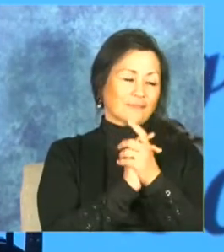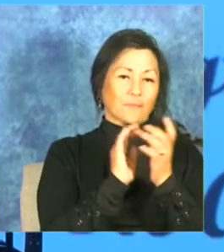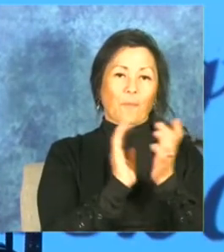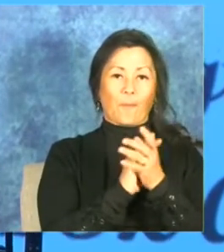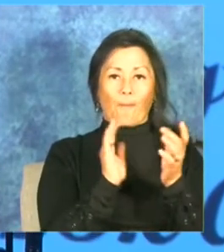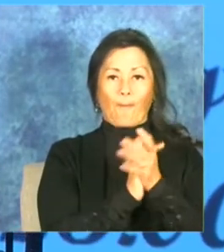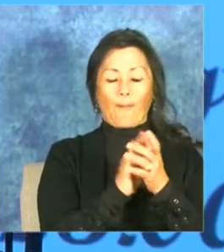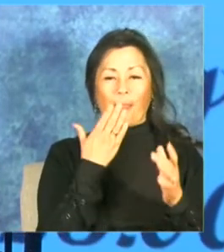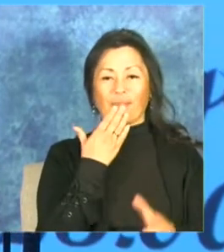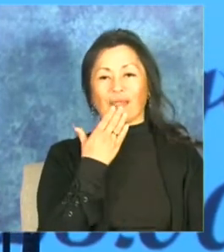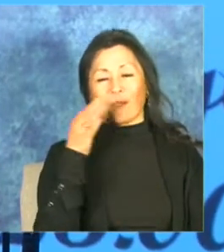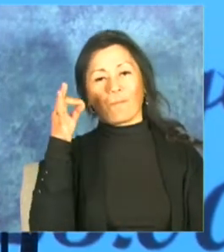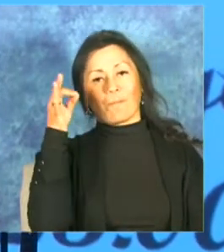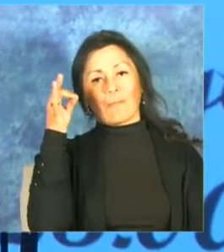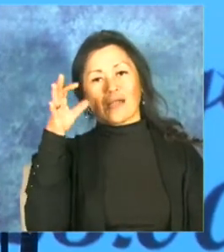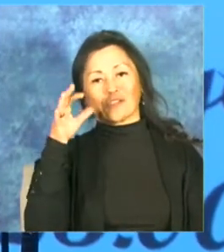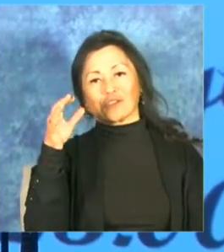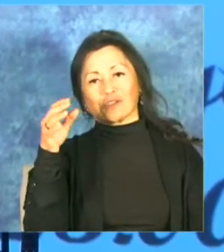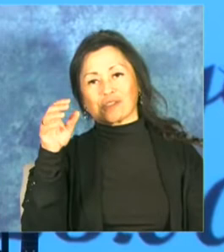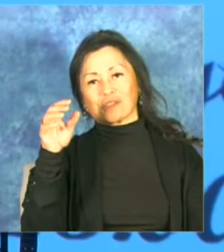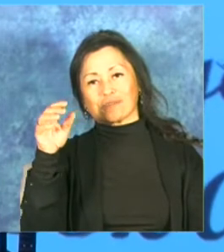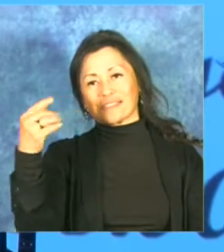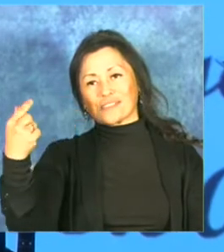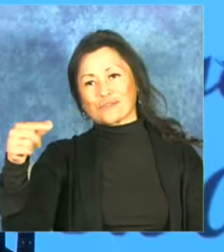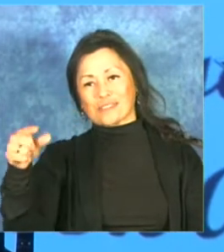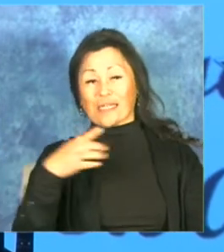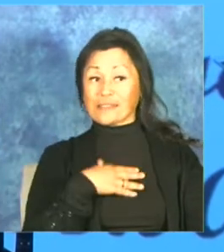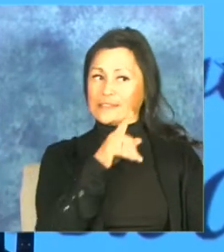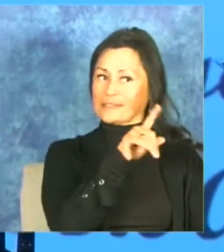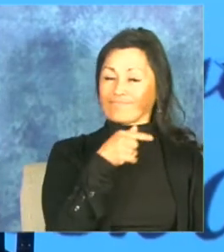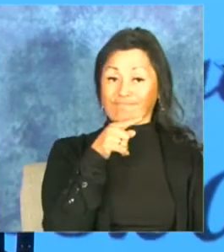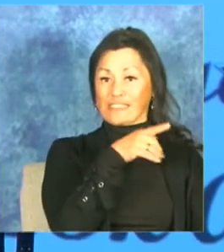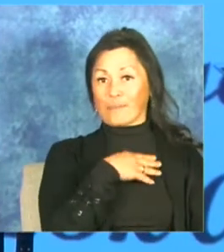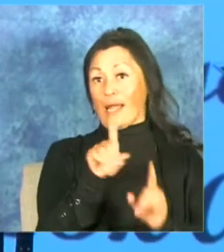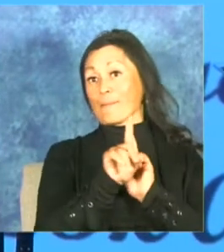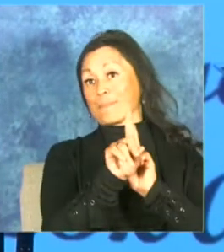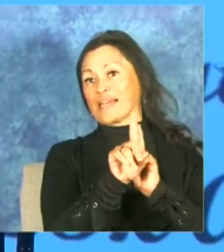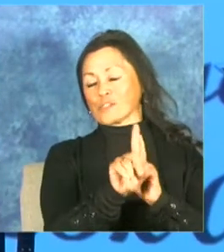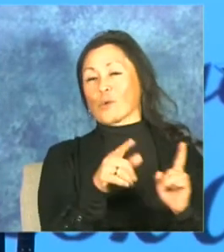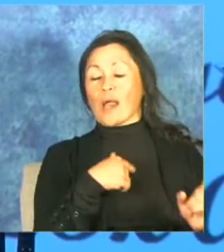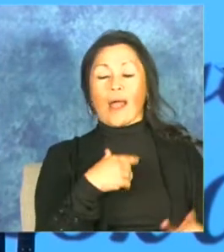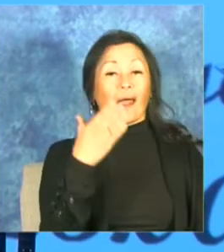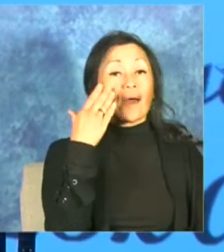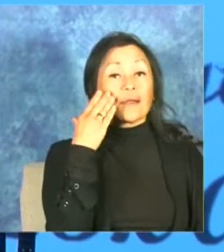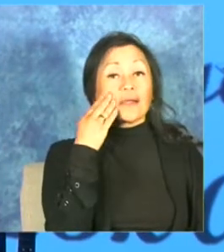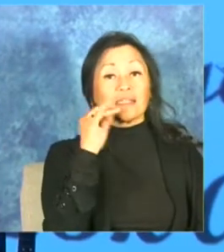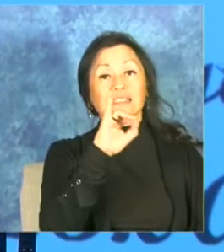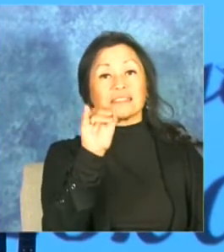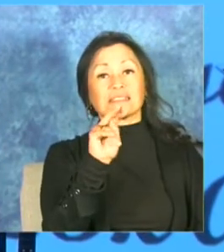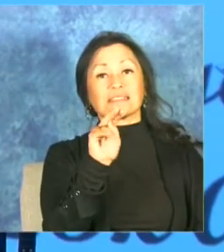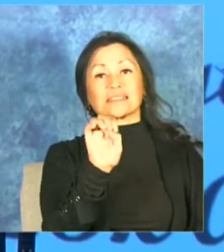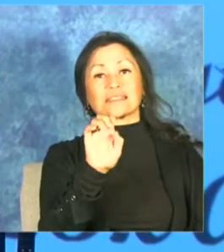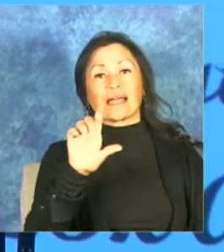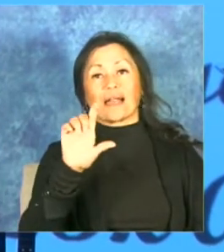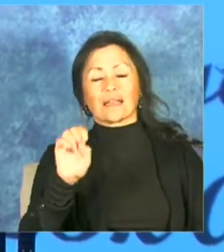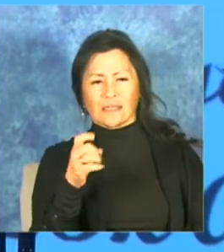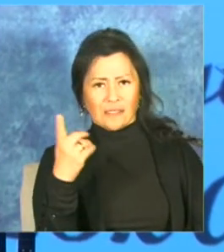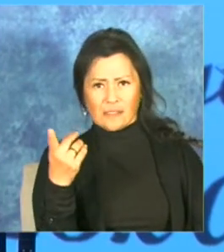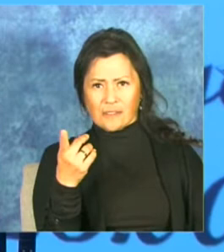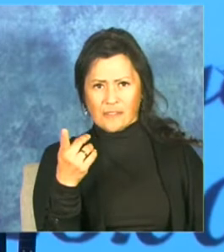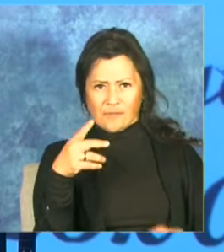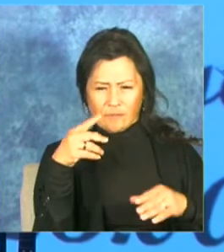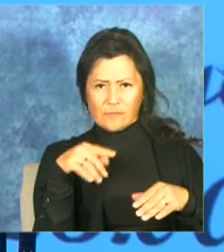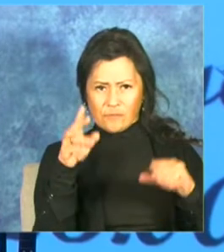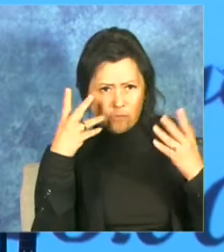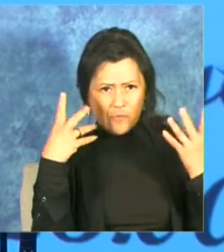Give a hand for Pastor Ernie Green. That's my mentor, my man right there. And I know that Janelle had mentioned earlier, Ernie, that you guys had sold like